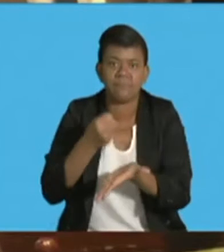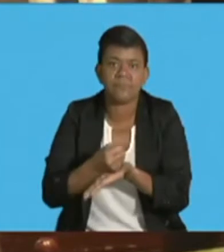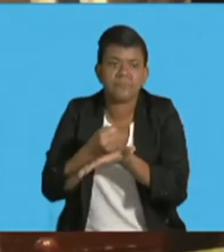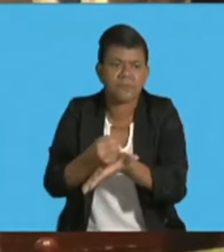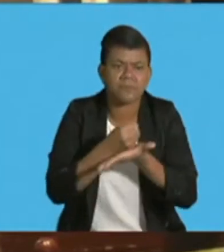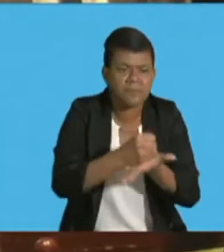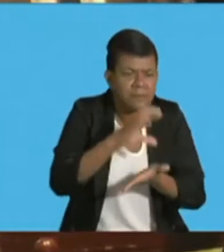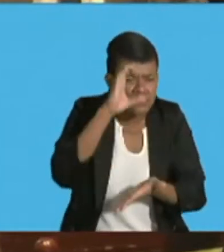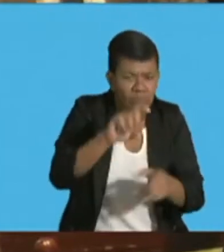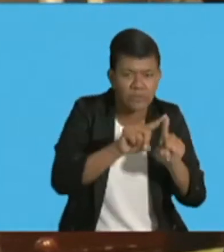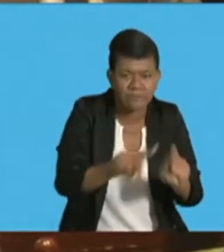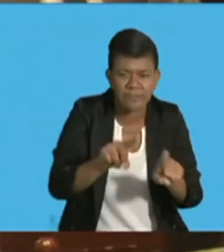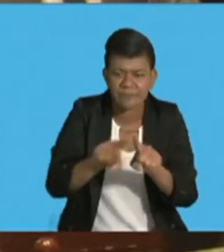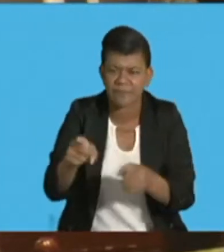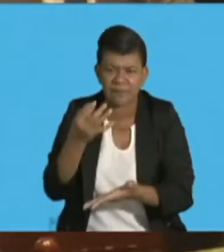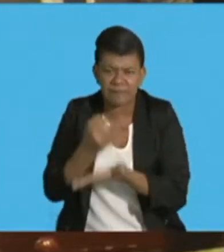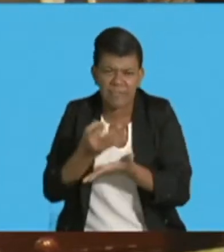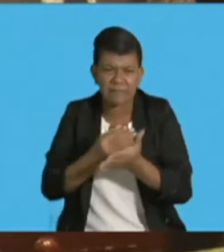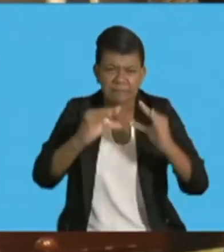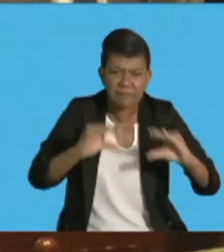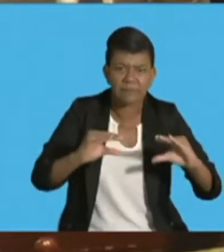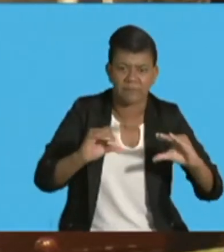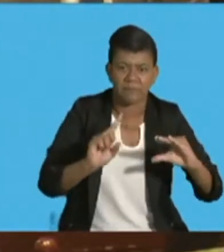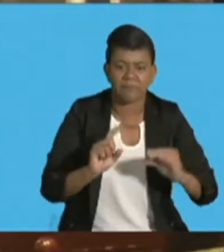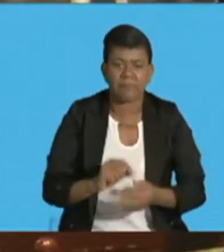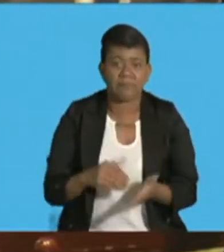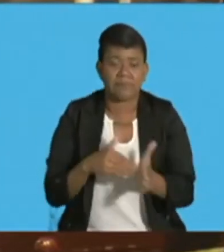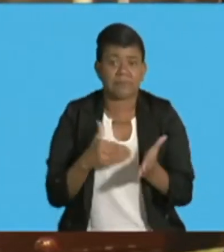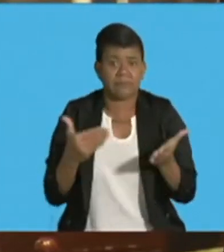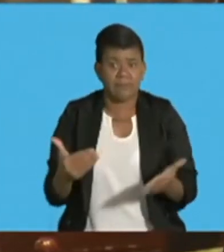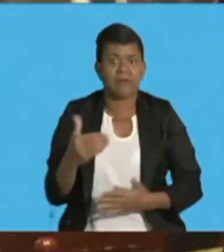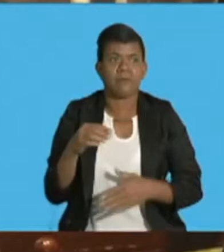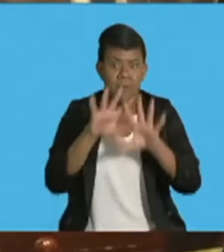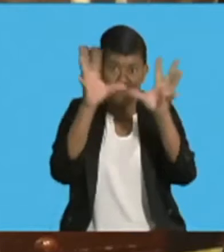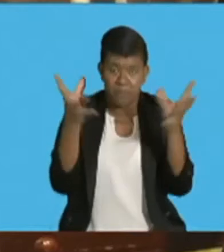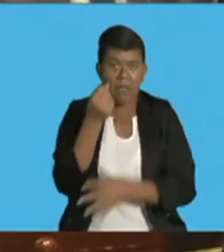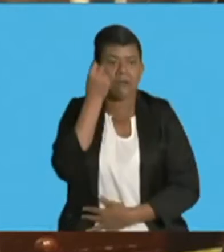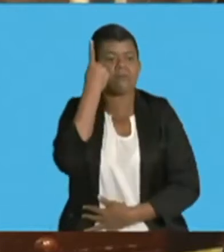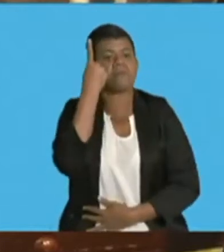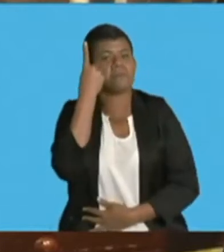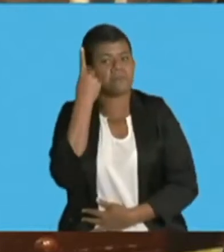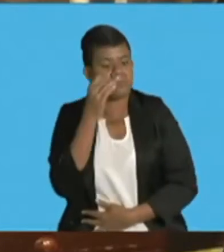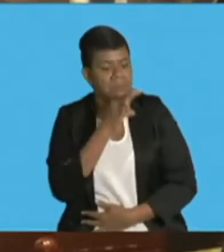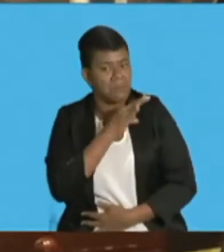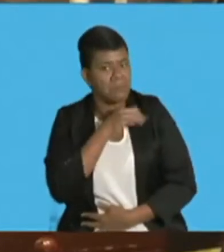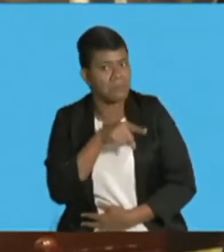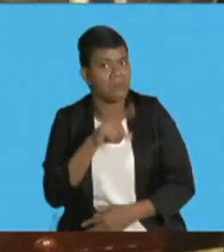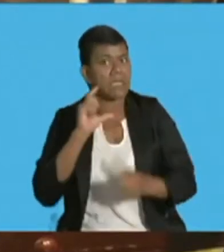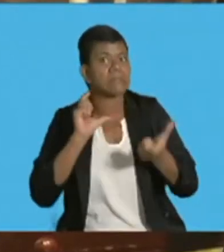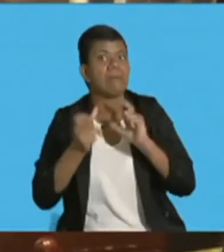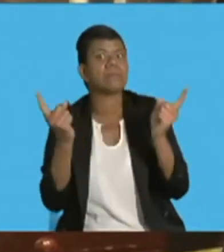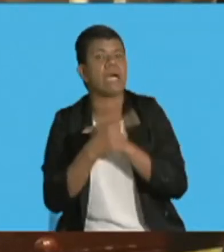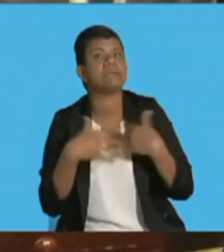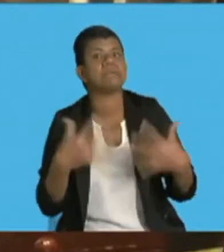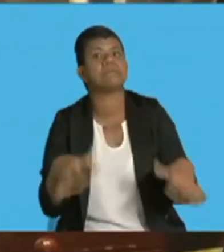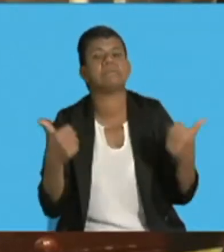financing. Mr. Speaker, sir, the financial world is fast realizing that climate change is an economic imperative and indeed an opportunity,